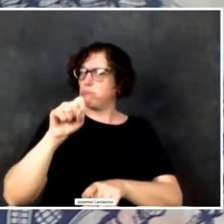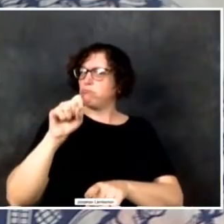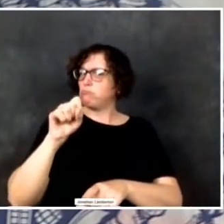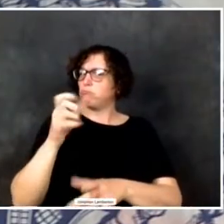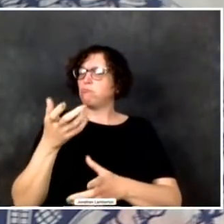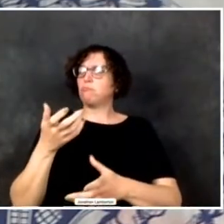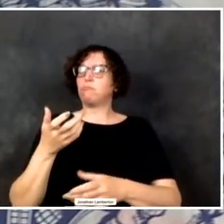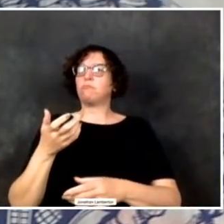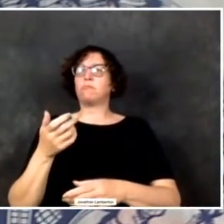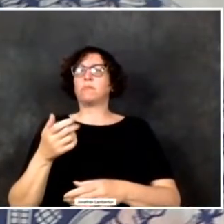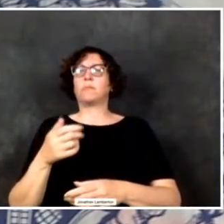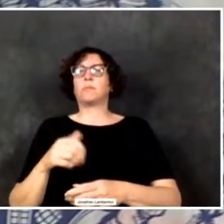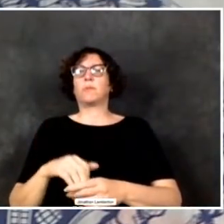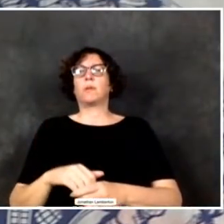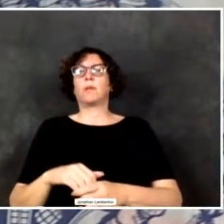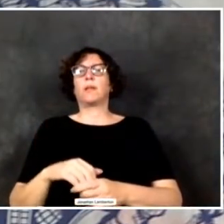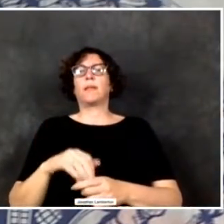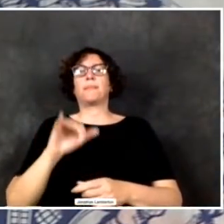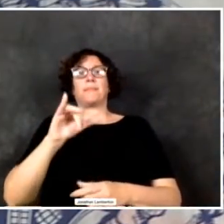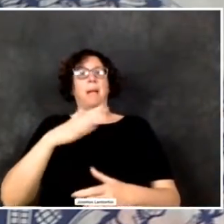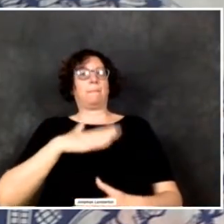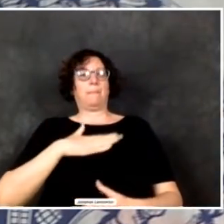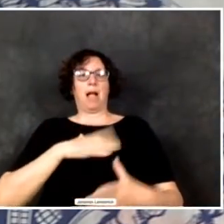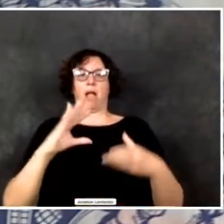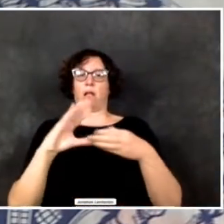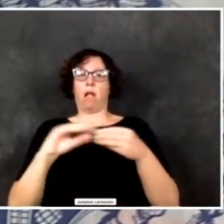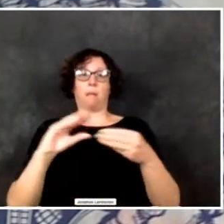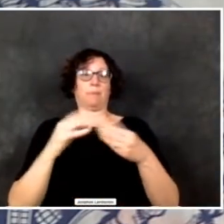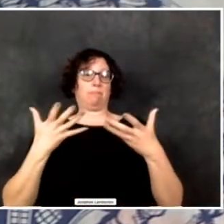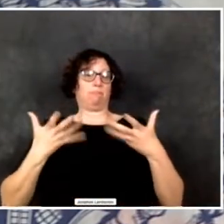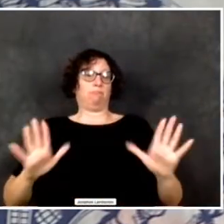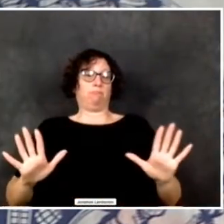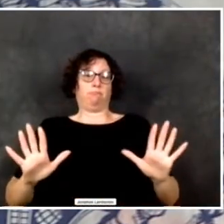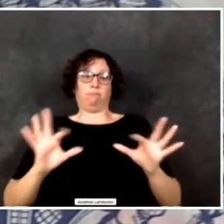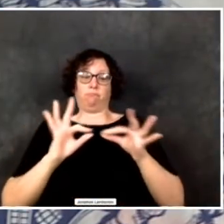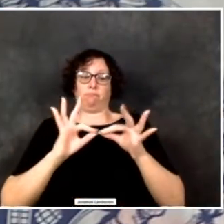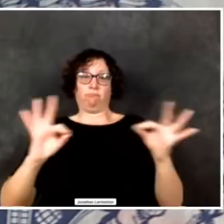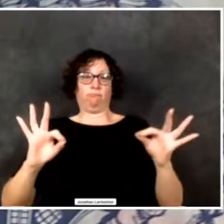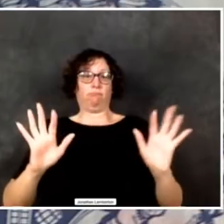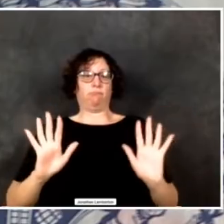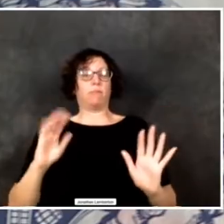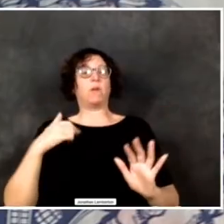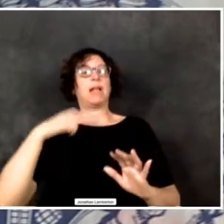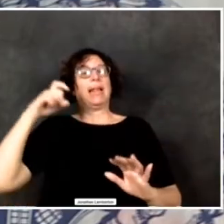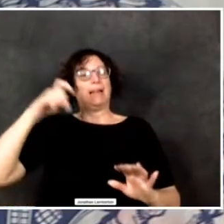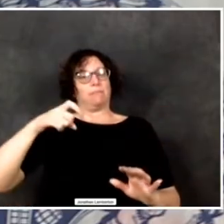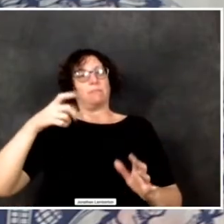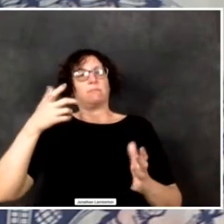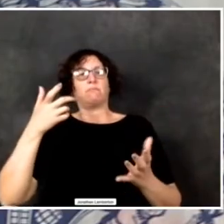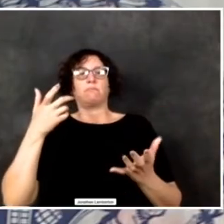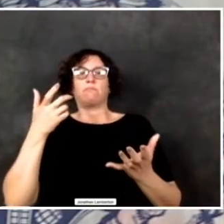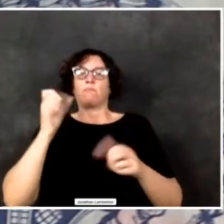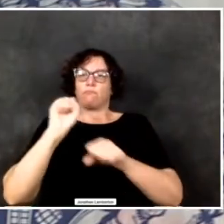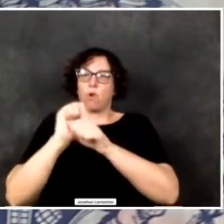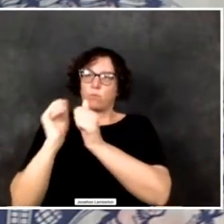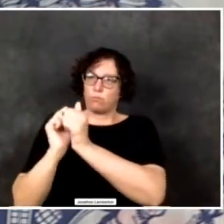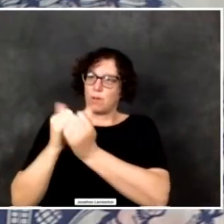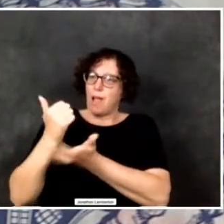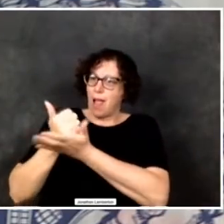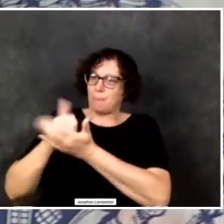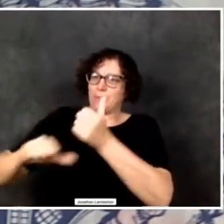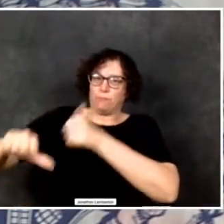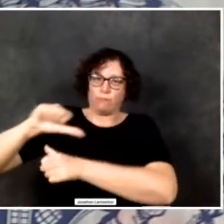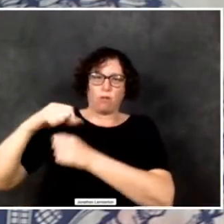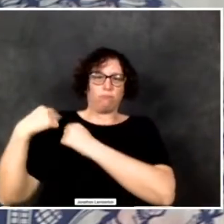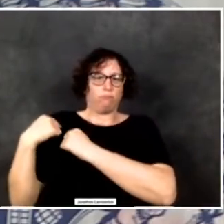So that's my statement. We've been managing to work everyone in common cause. When it comes to a